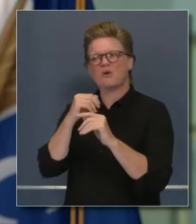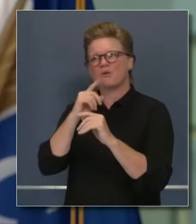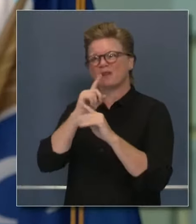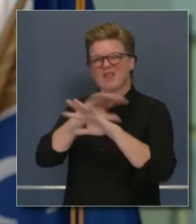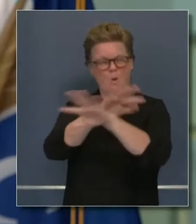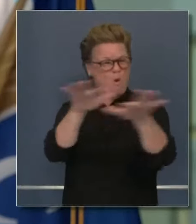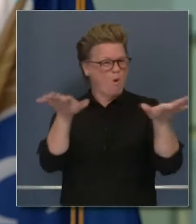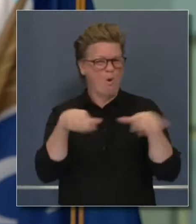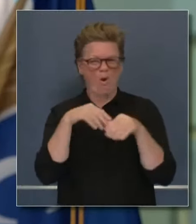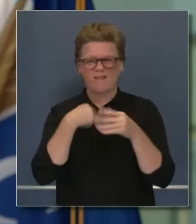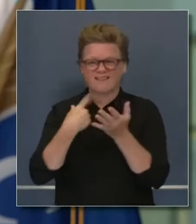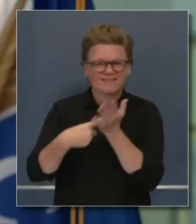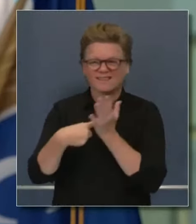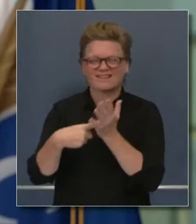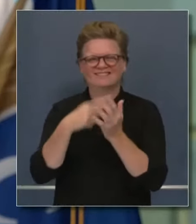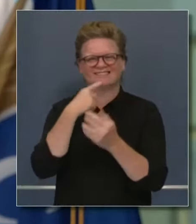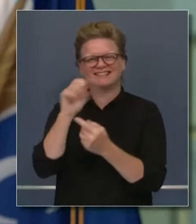Phil Whelan, LA Times.